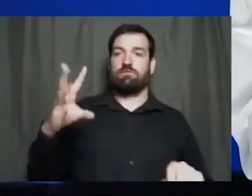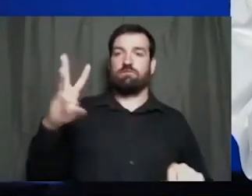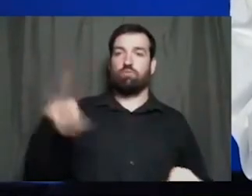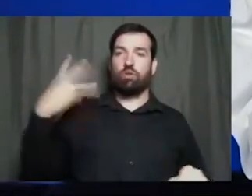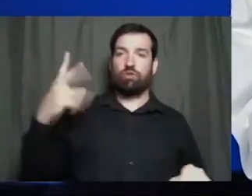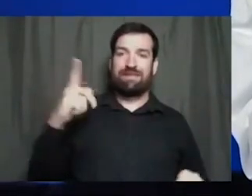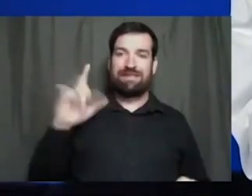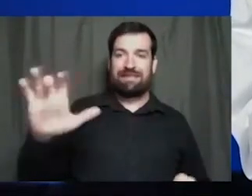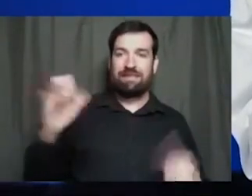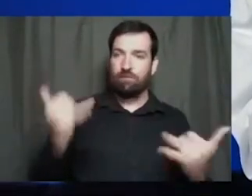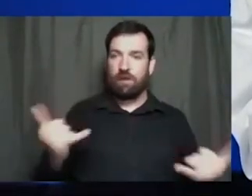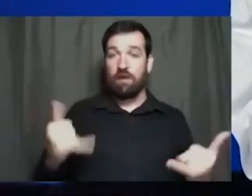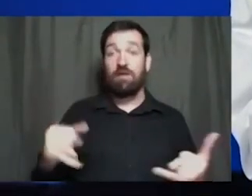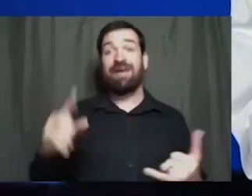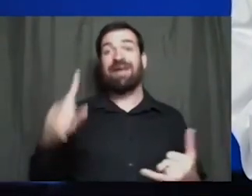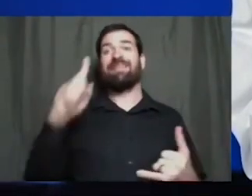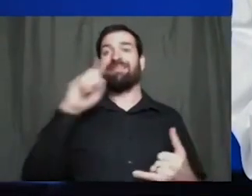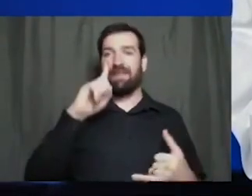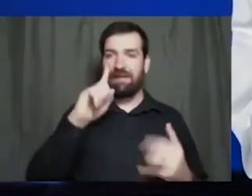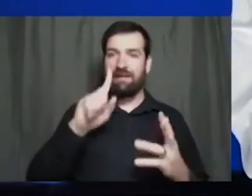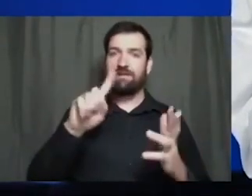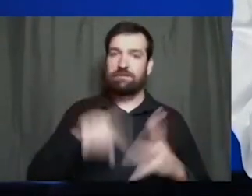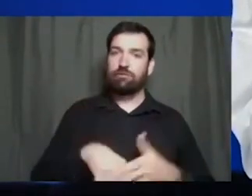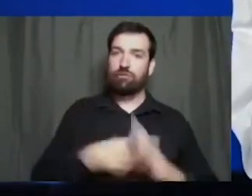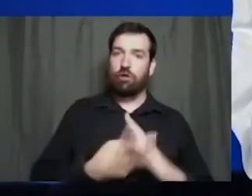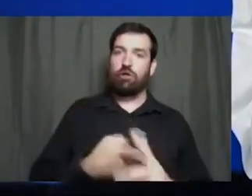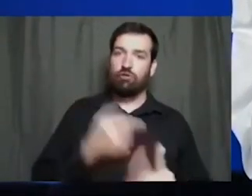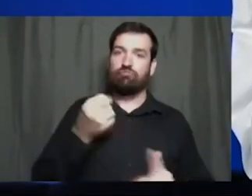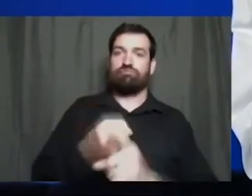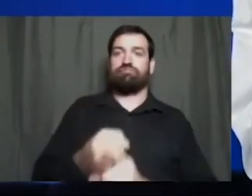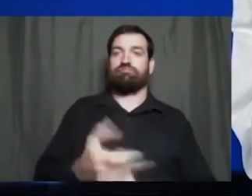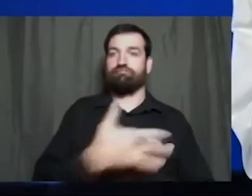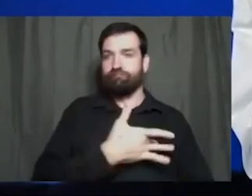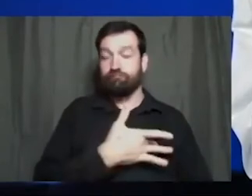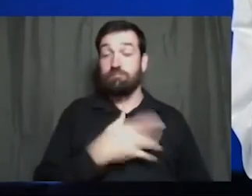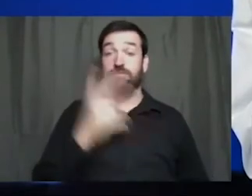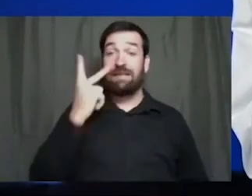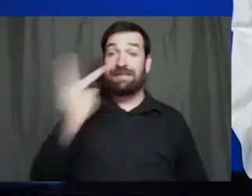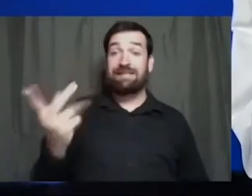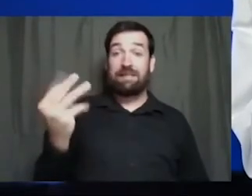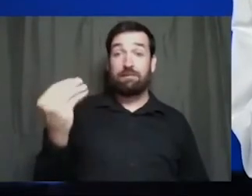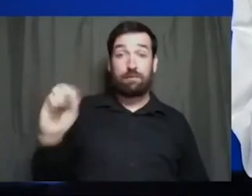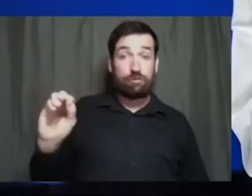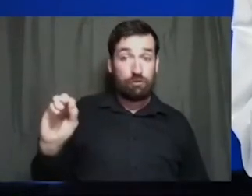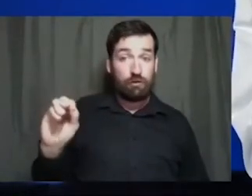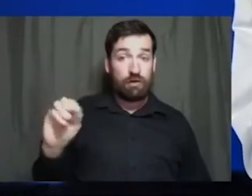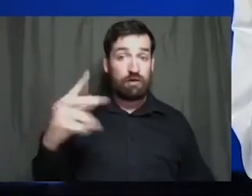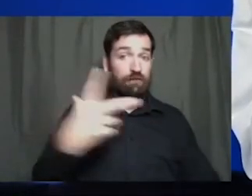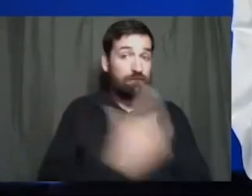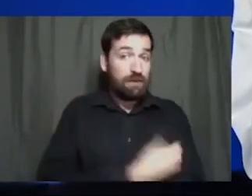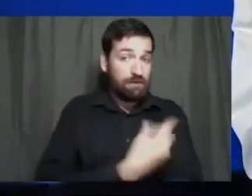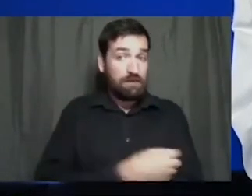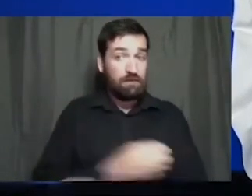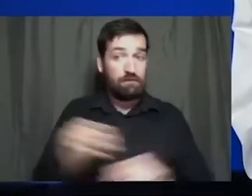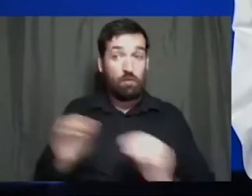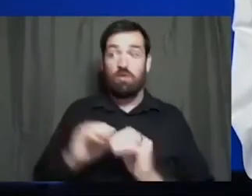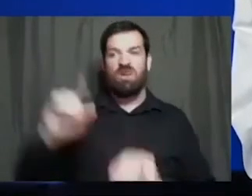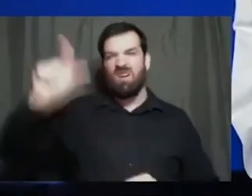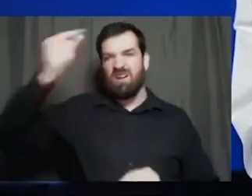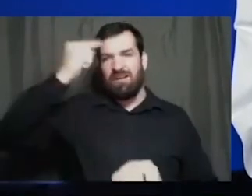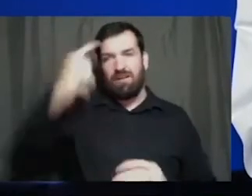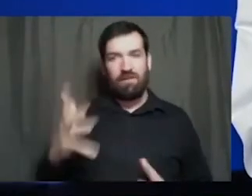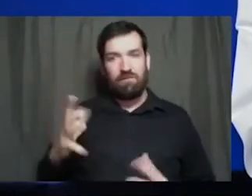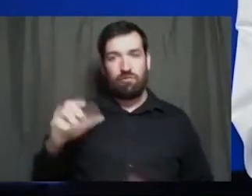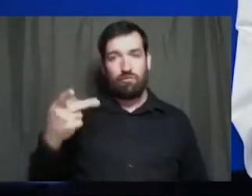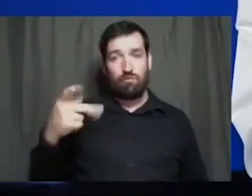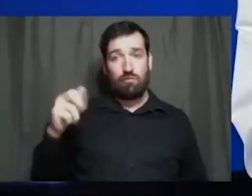think it's starting to resonate a little bit. And when you see Missouri start to vaccinate a little more, even Governor Parsons has come out in favor of it. So